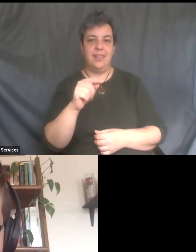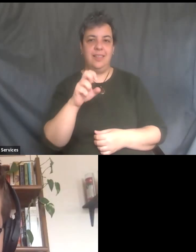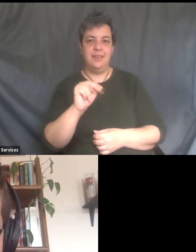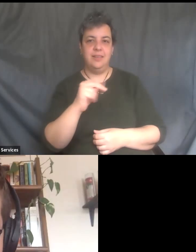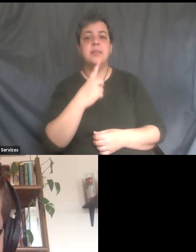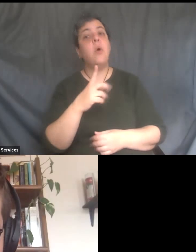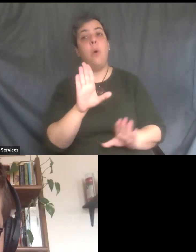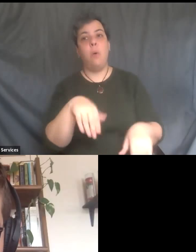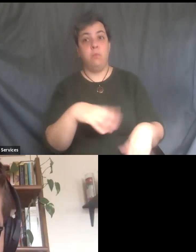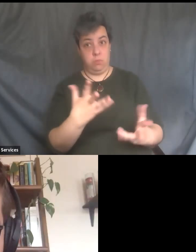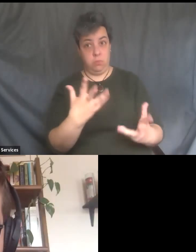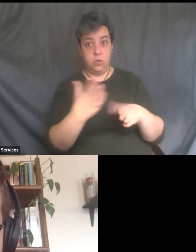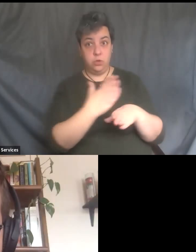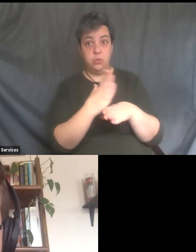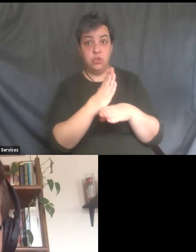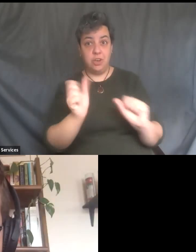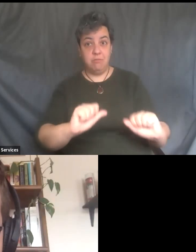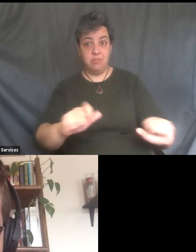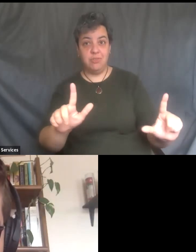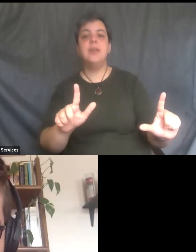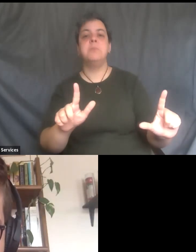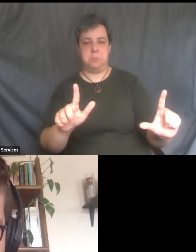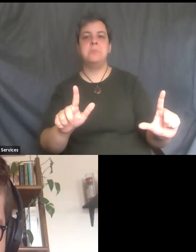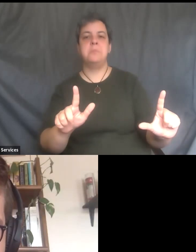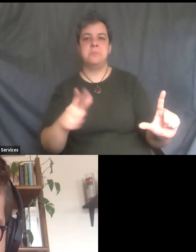me just configure that.